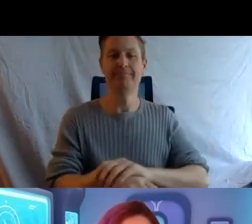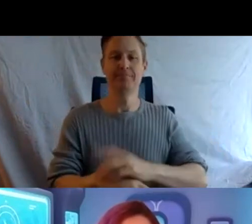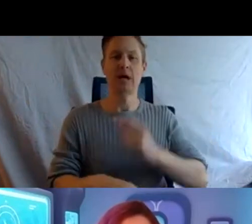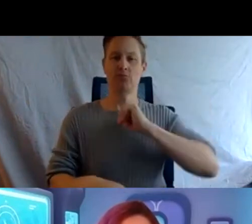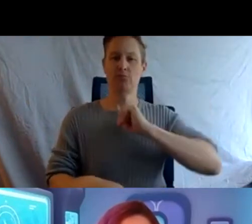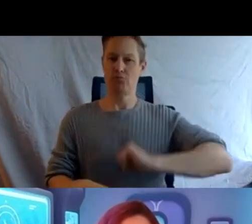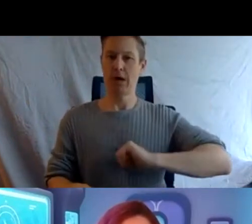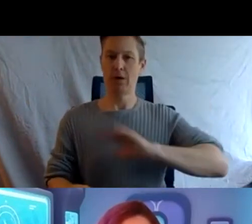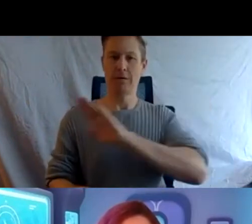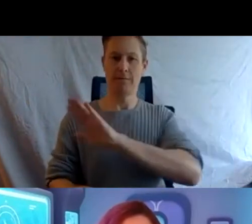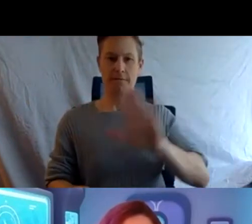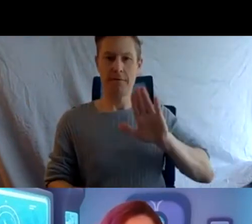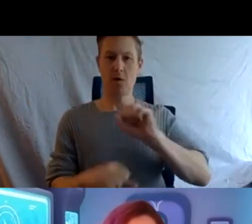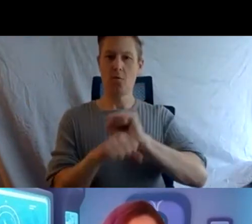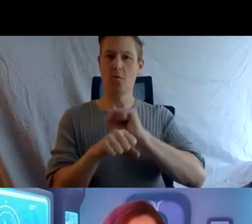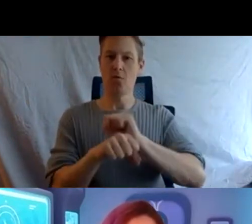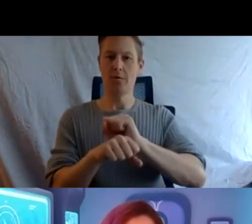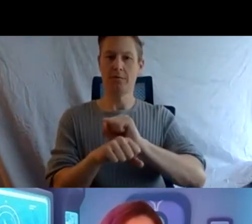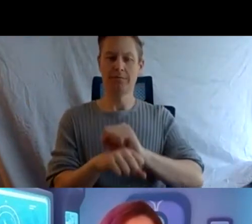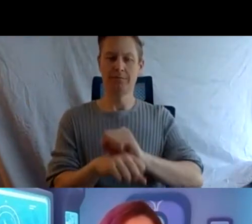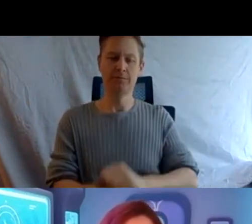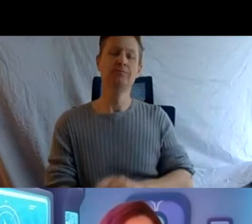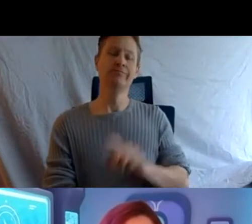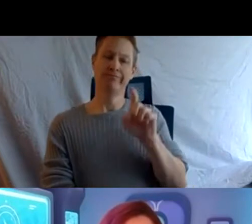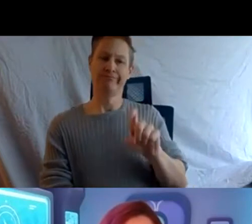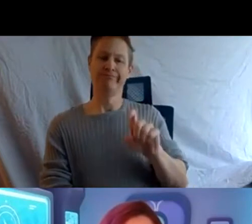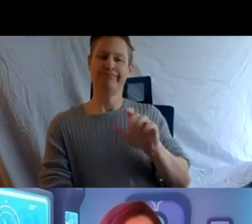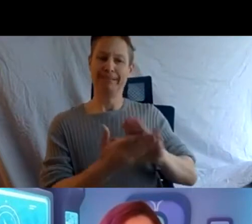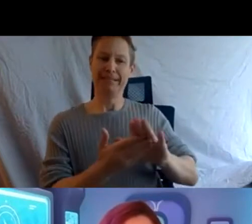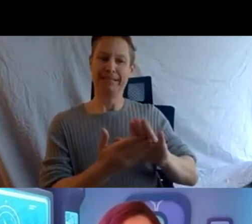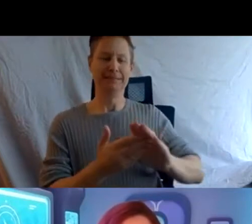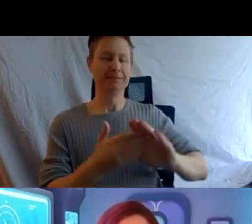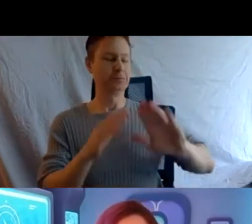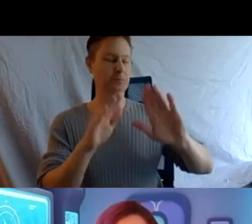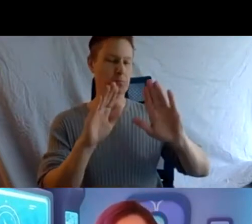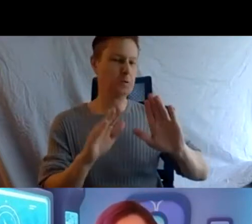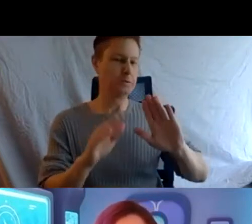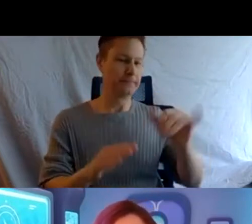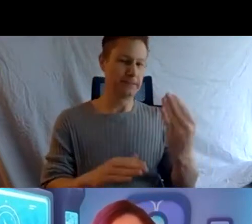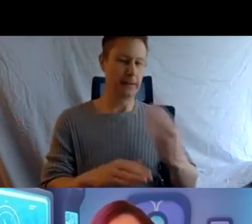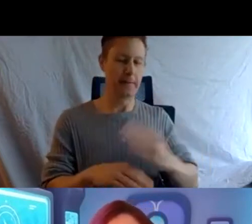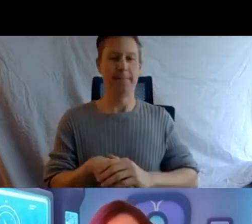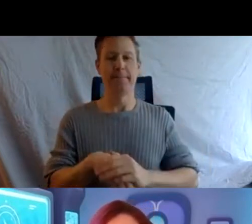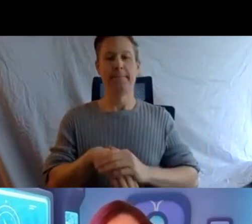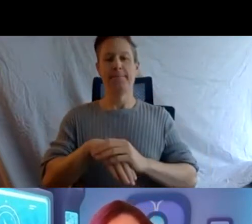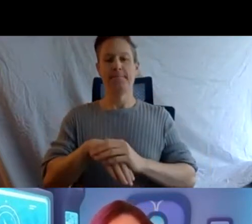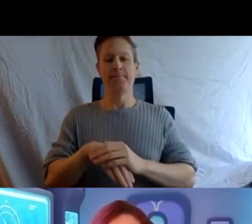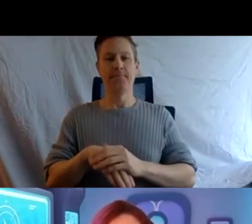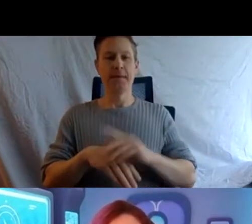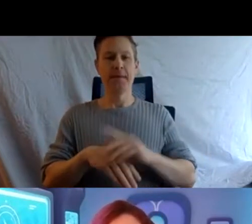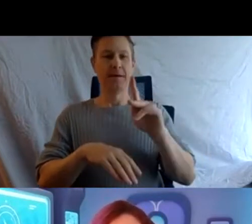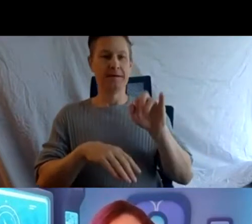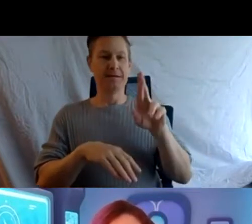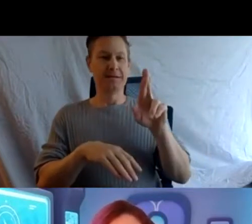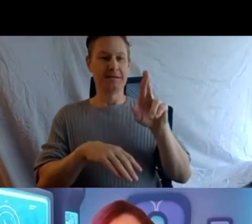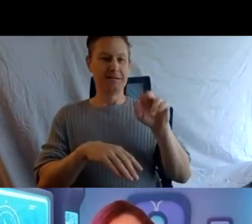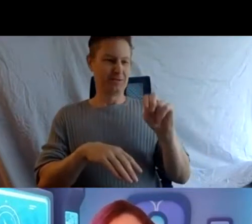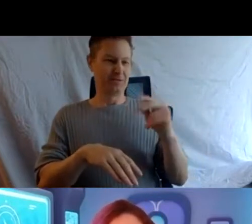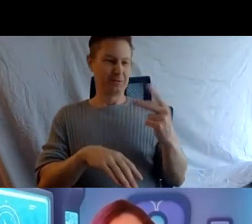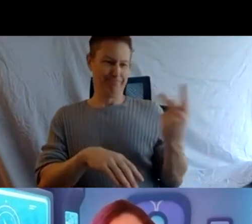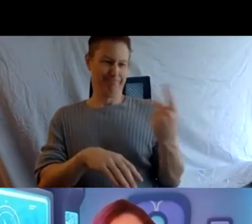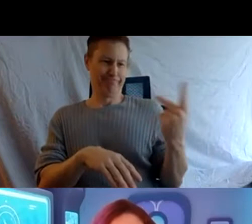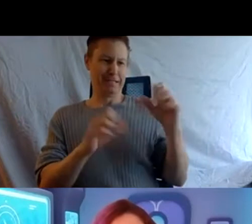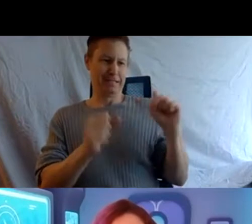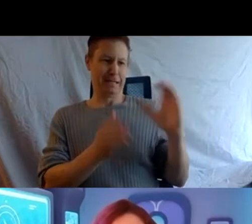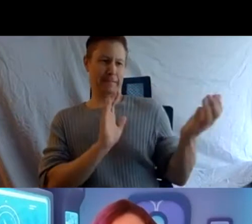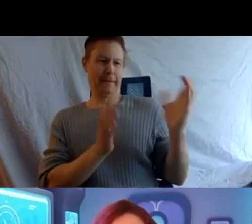work. Nice. You should be. I think it all came out really, really great. And I was like, Kristen, you and I can probably compare and have all kinds of